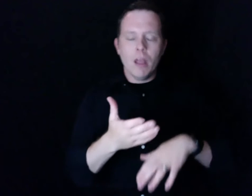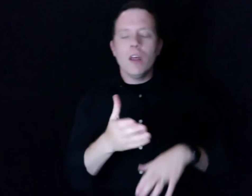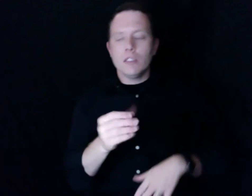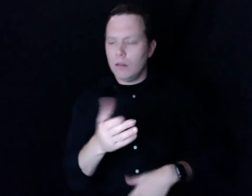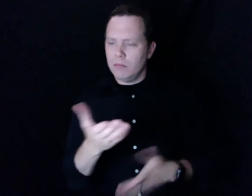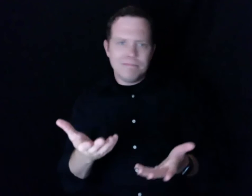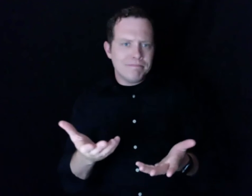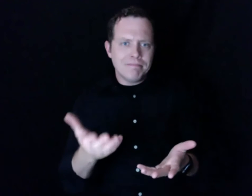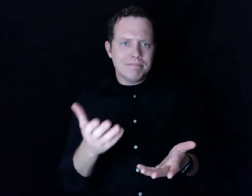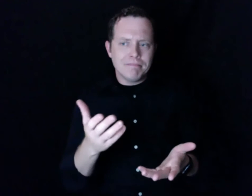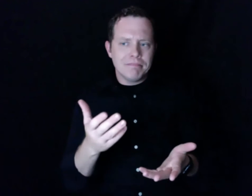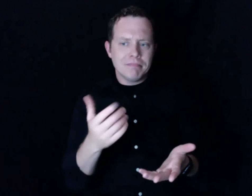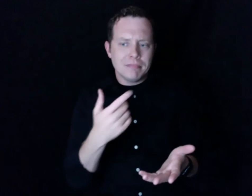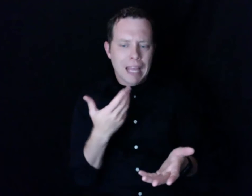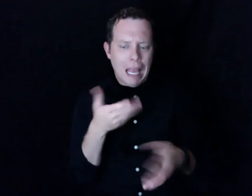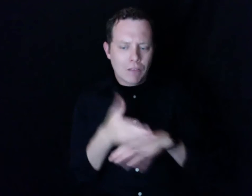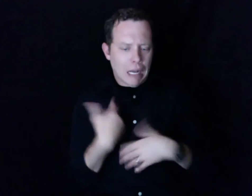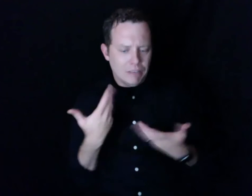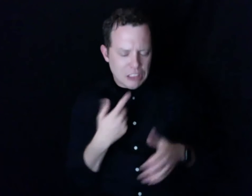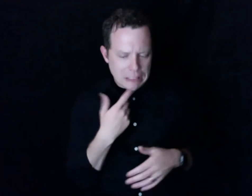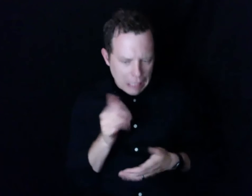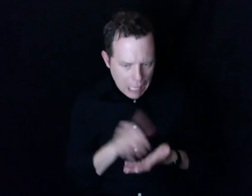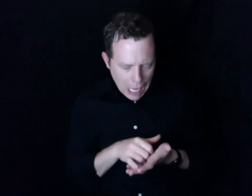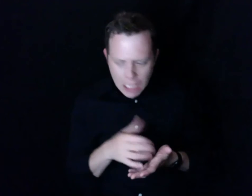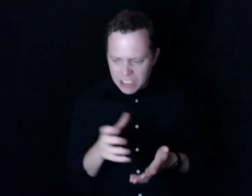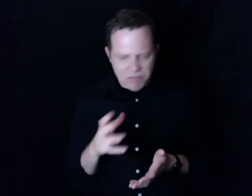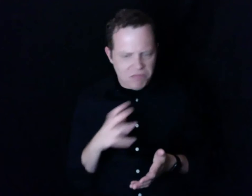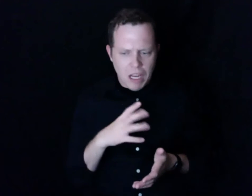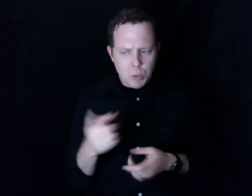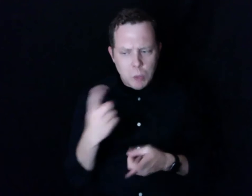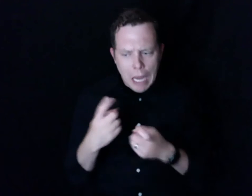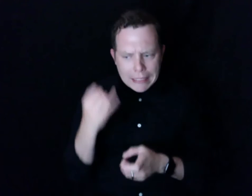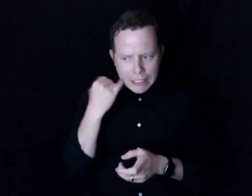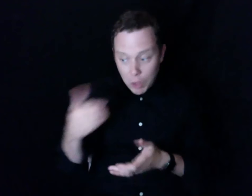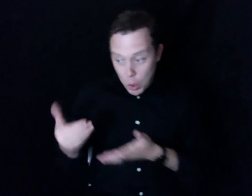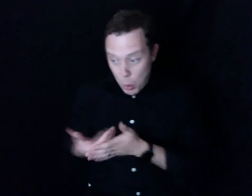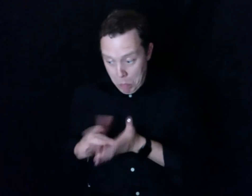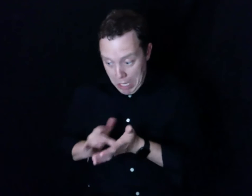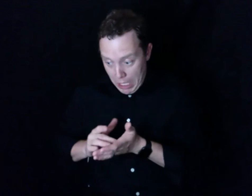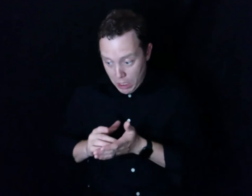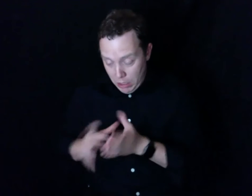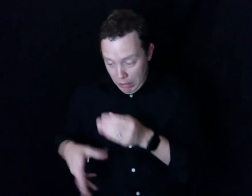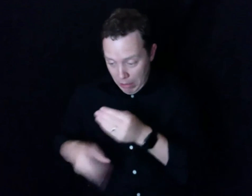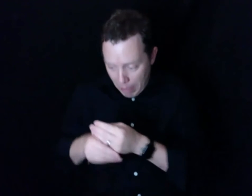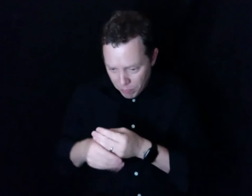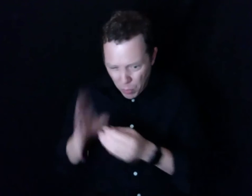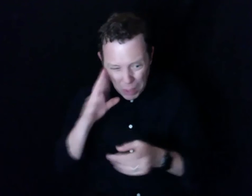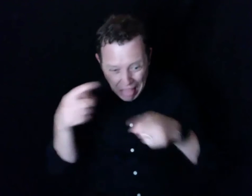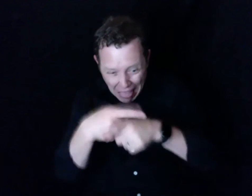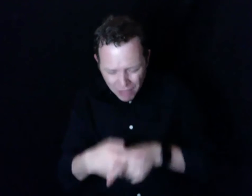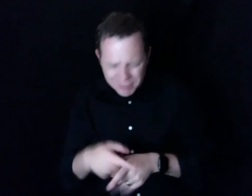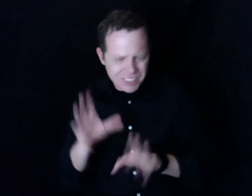being prescribed a new medication. And then the other thing that I said along this line was that if you are taking any